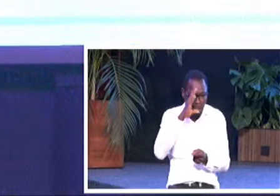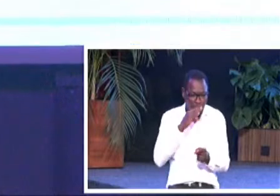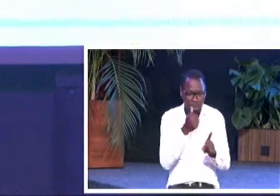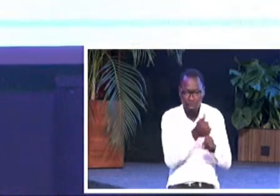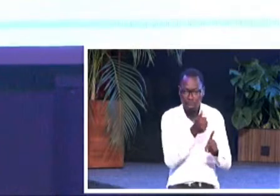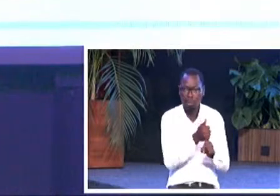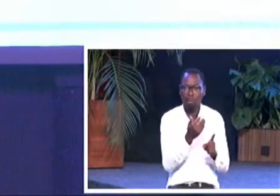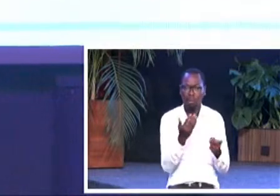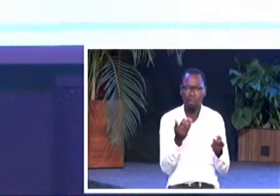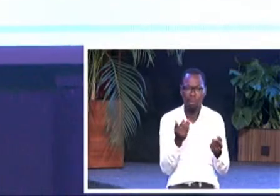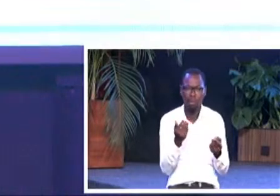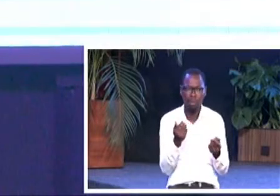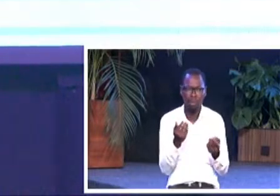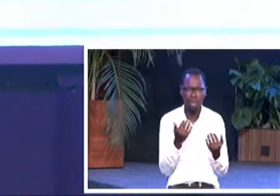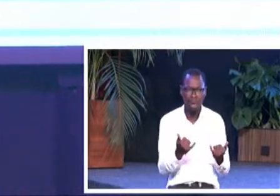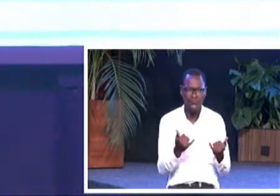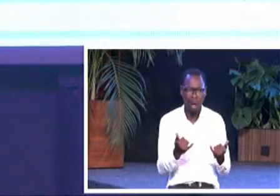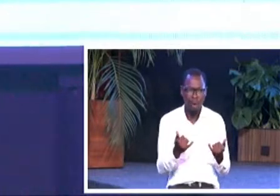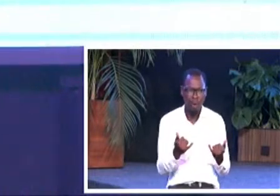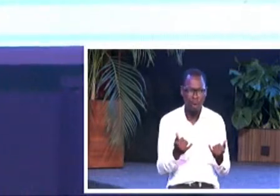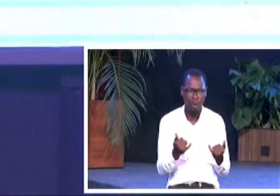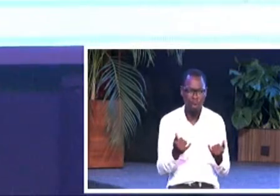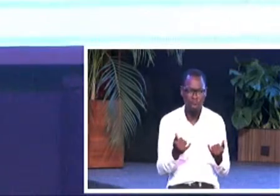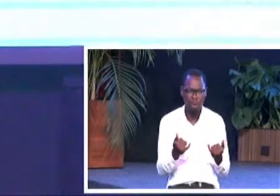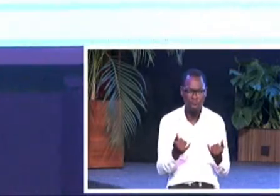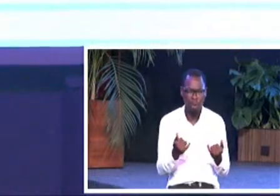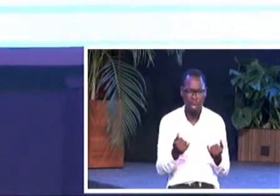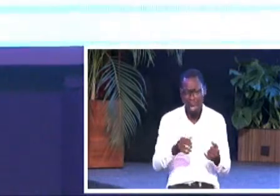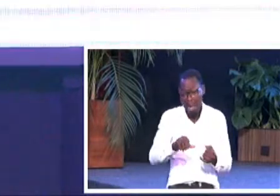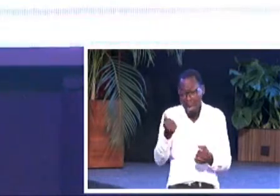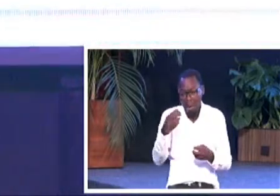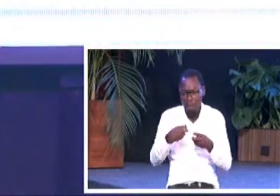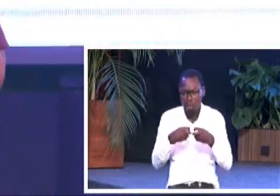Okay. Now, another problem